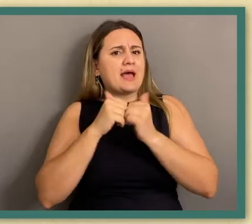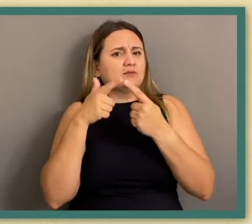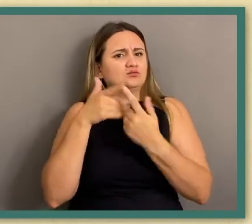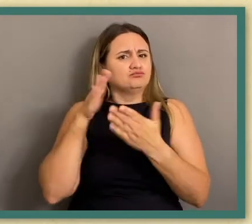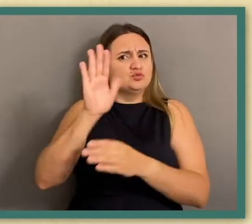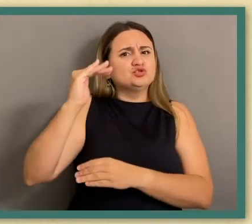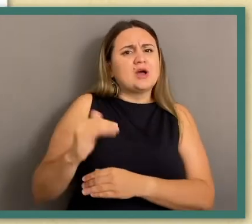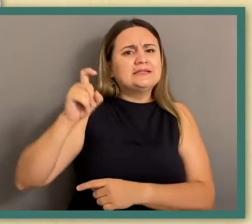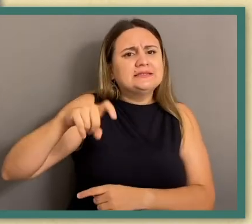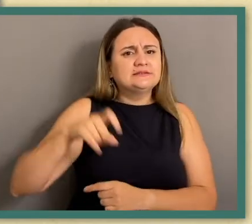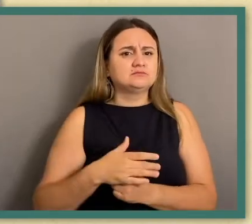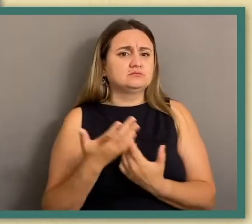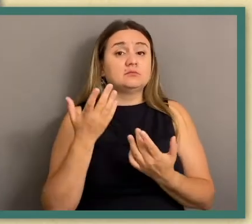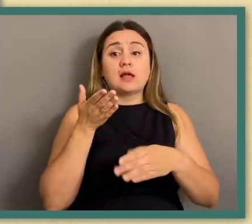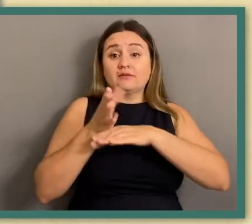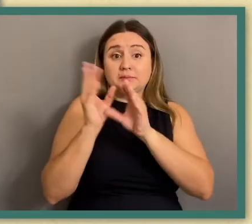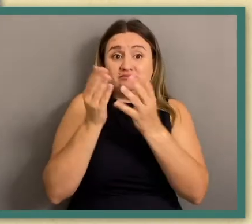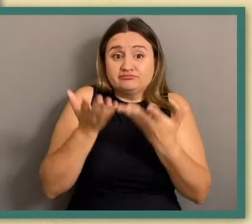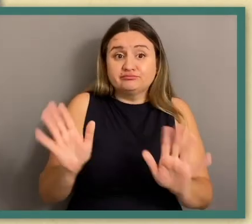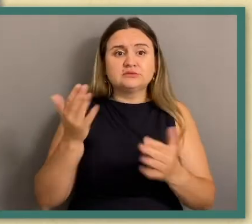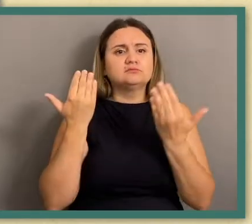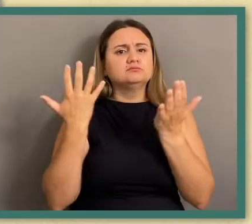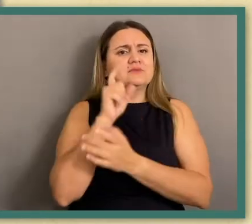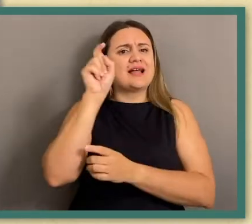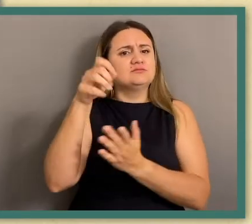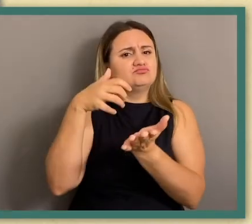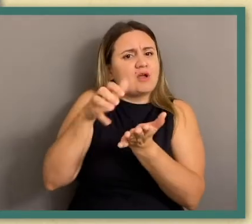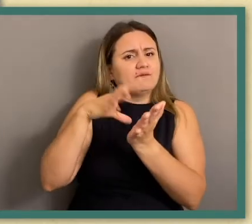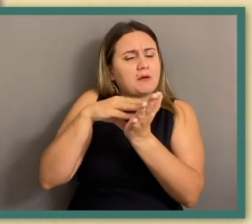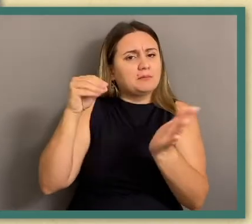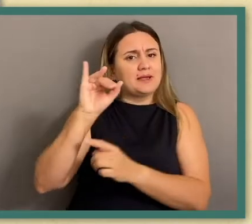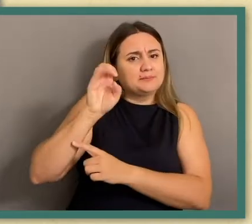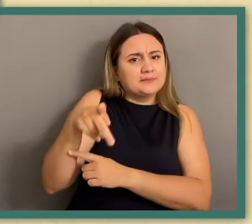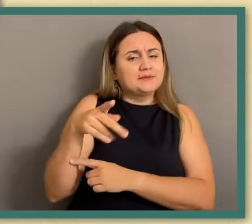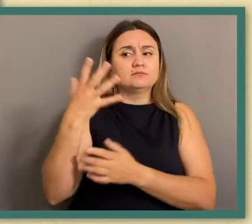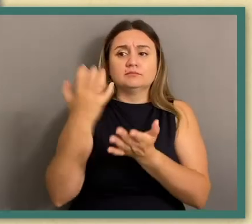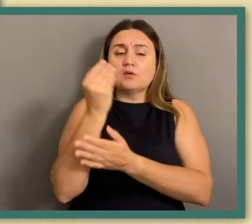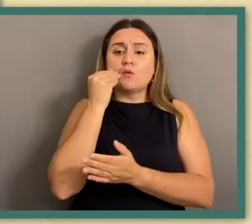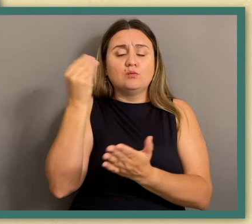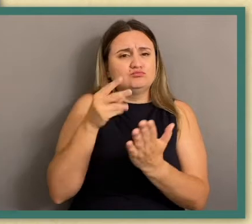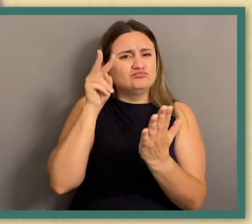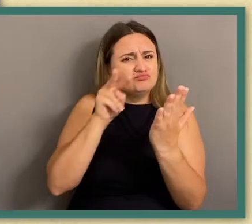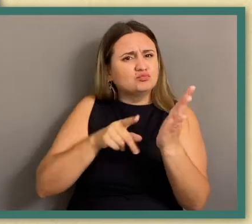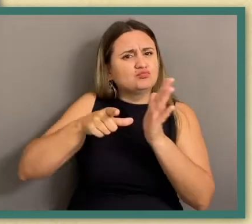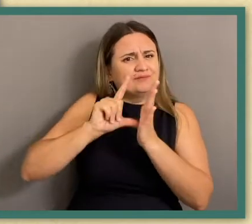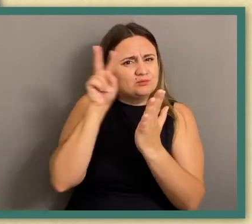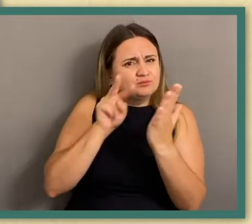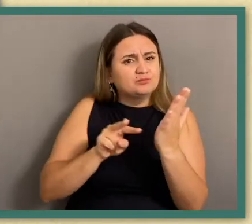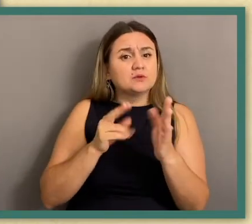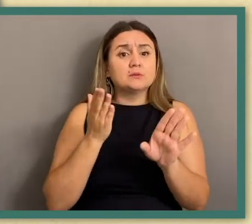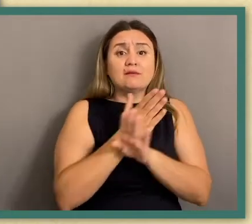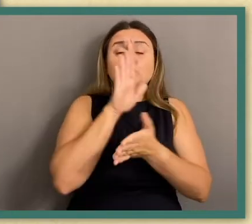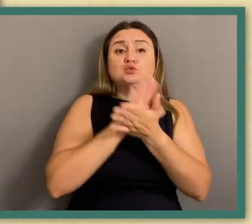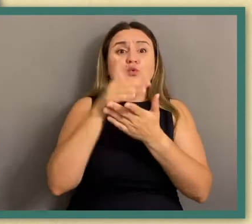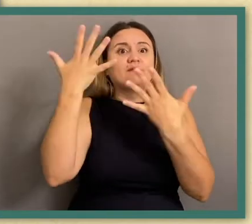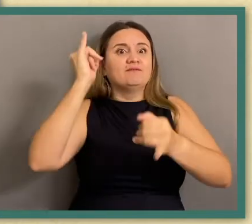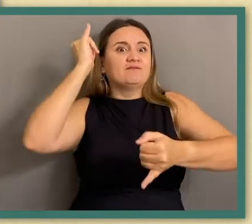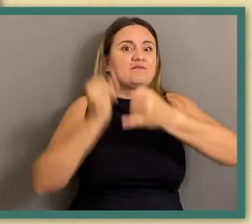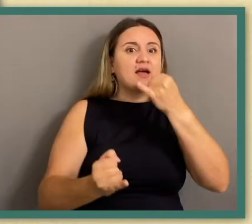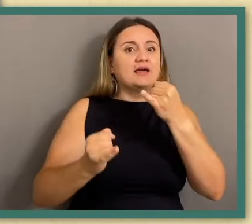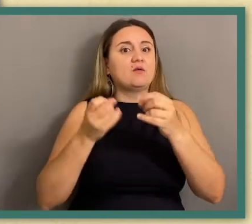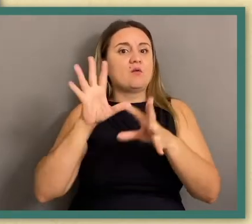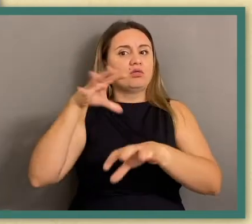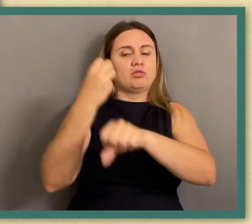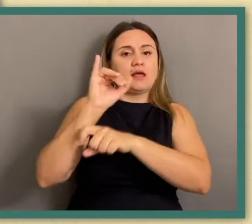needs. After the meeting, ask for a draft copy of the IEP to take home and review before the school finalizes or locks